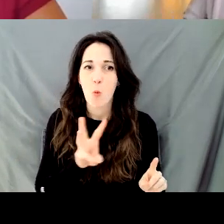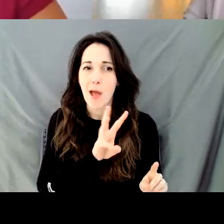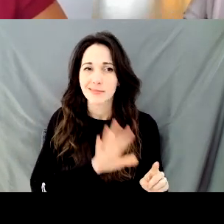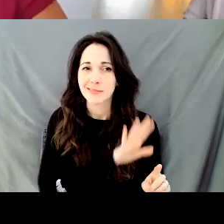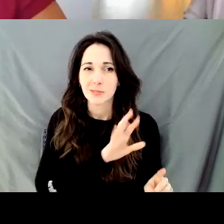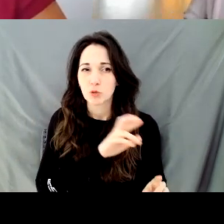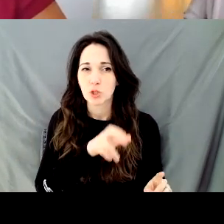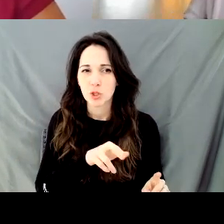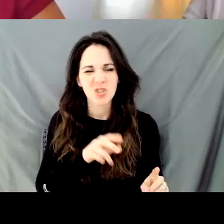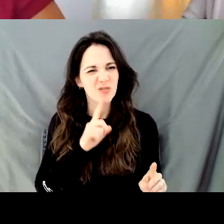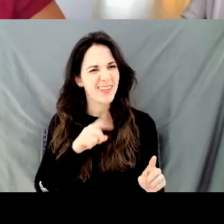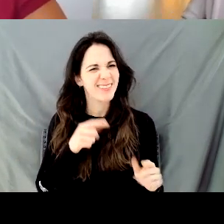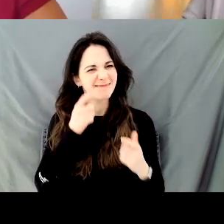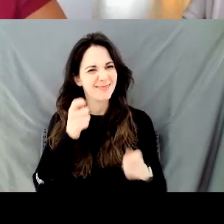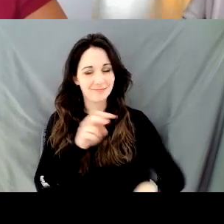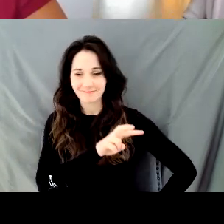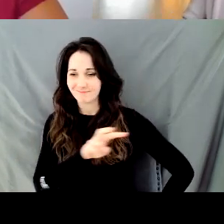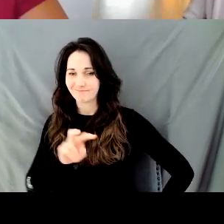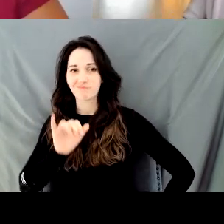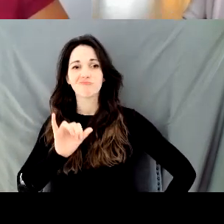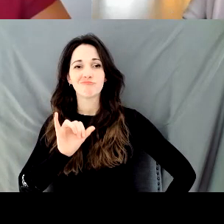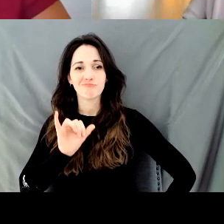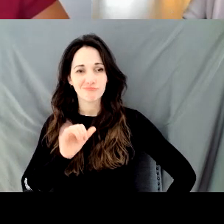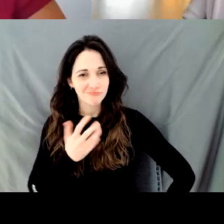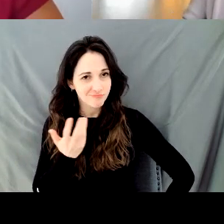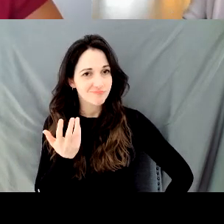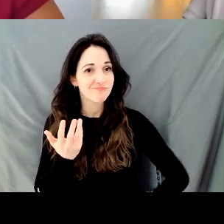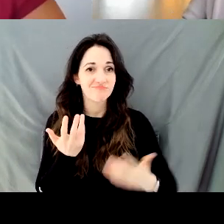structure things, here in Rochester.